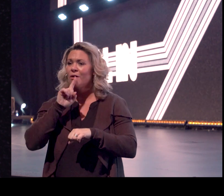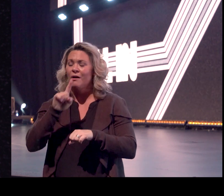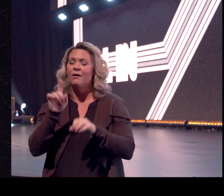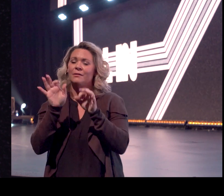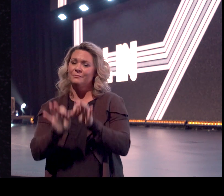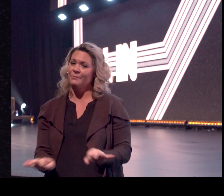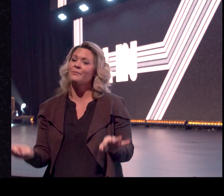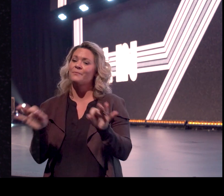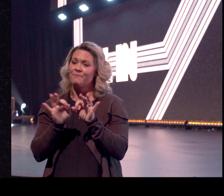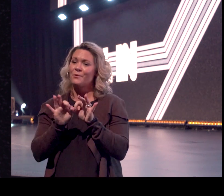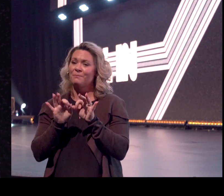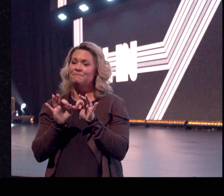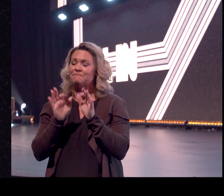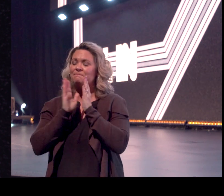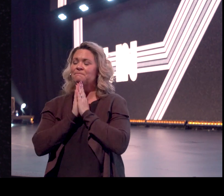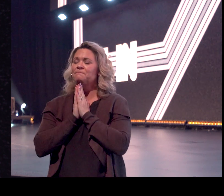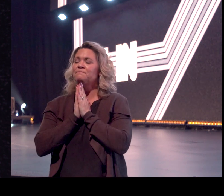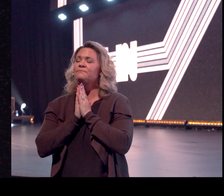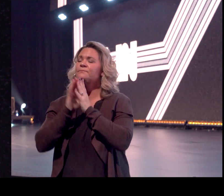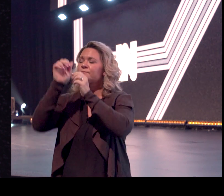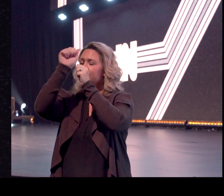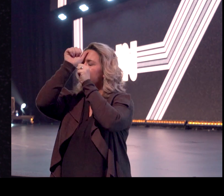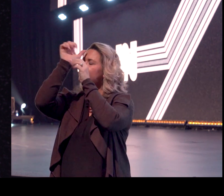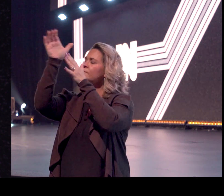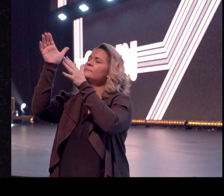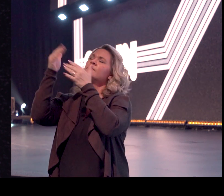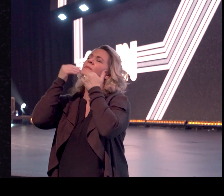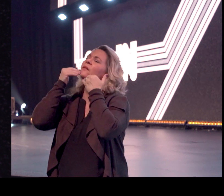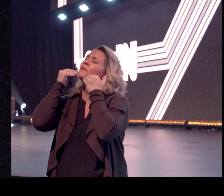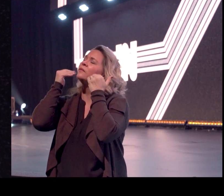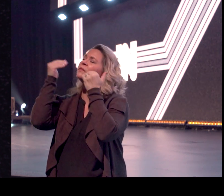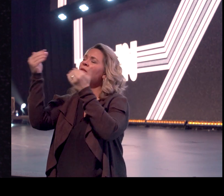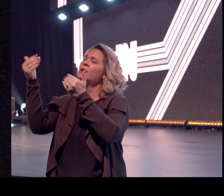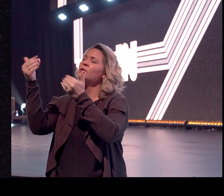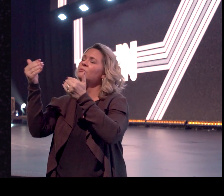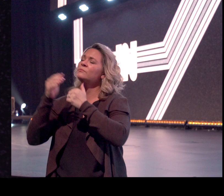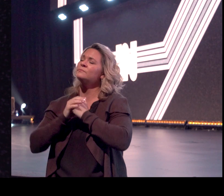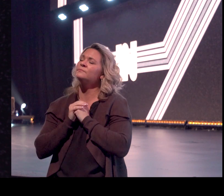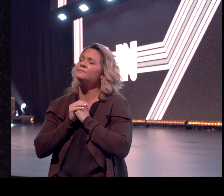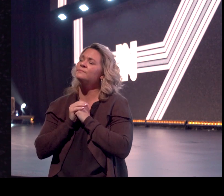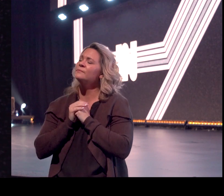are indispensable. Let's pray. Father, thank you.